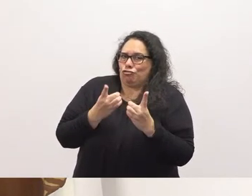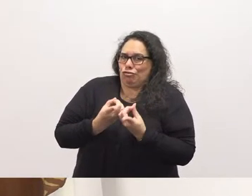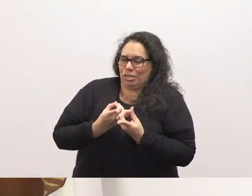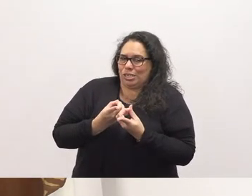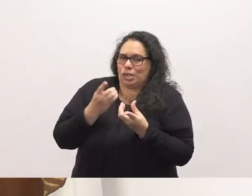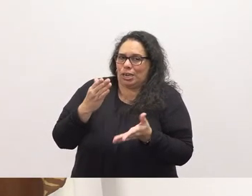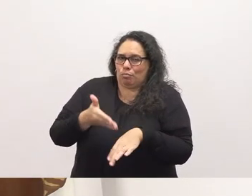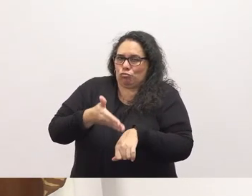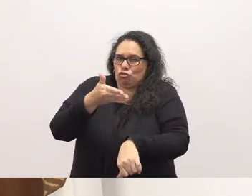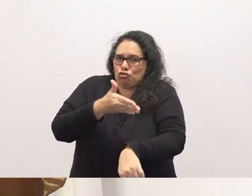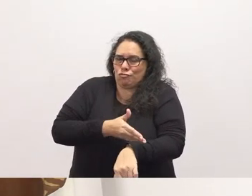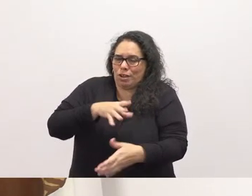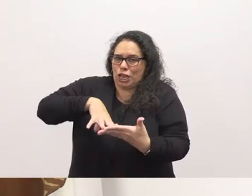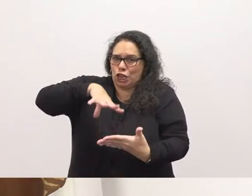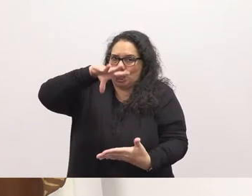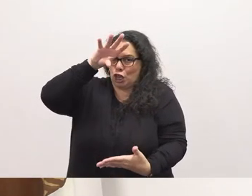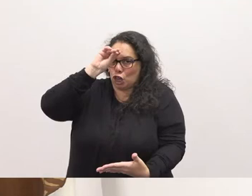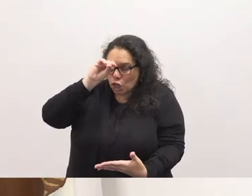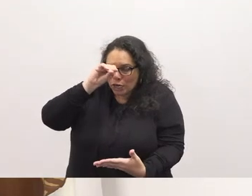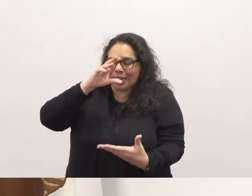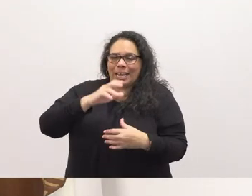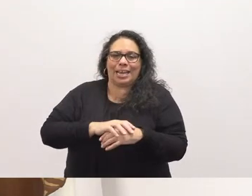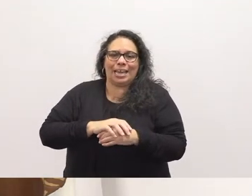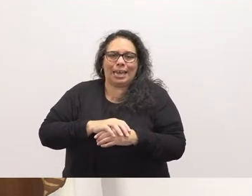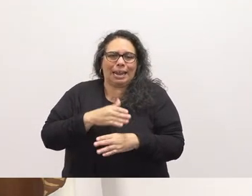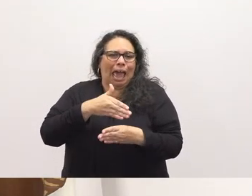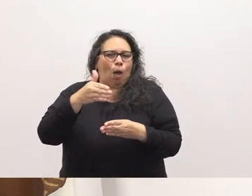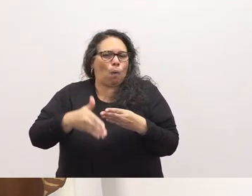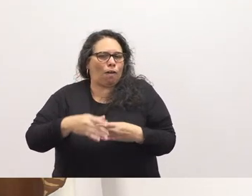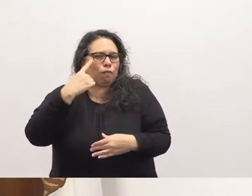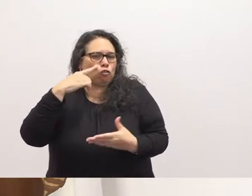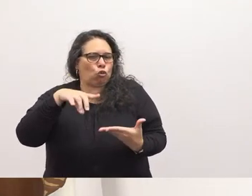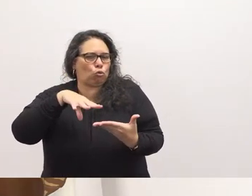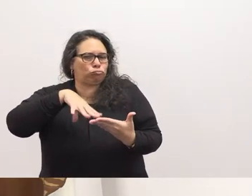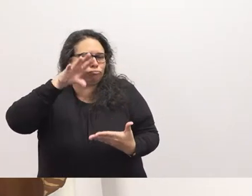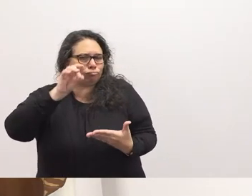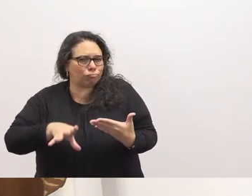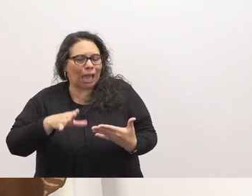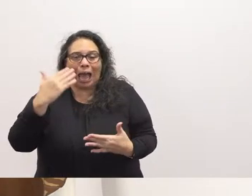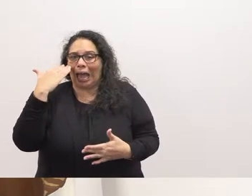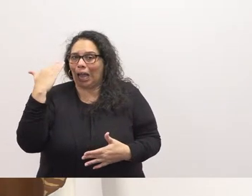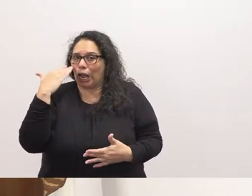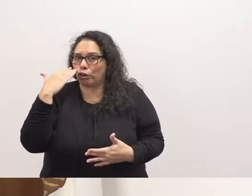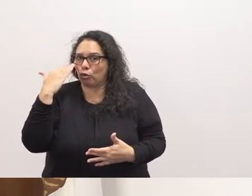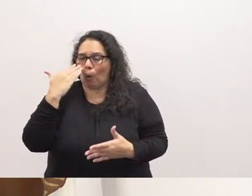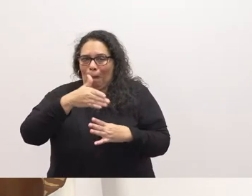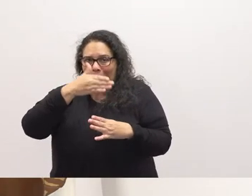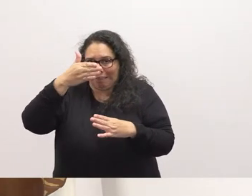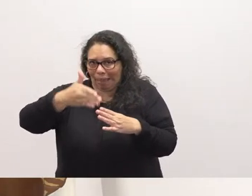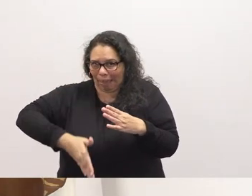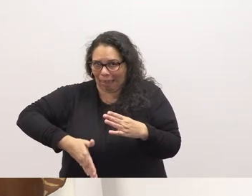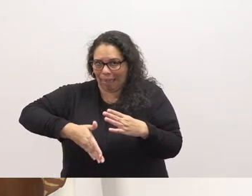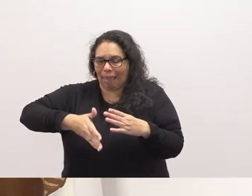environments and outcomes for students. And I know that at the end of